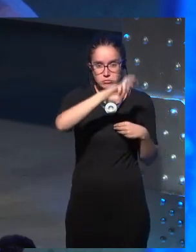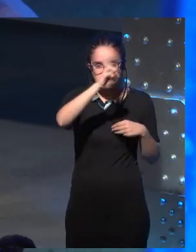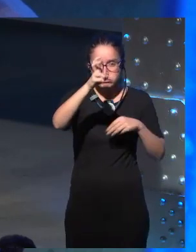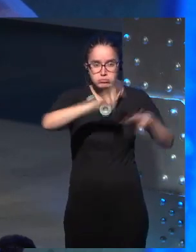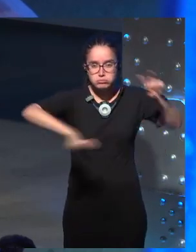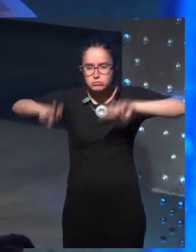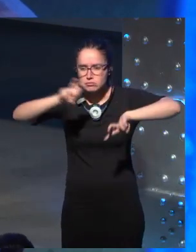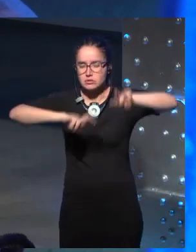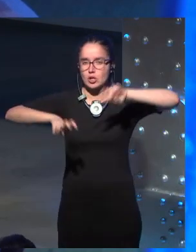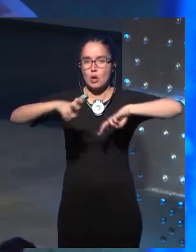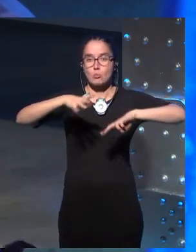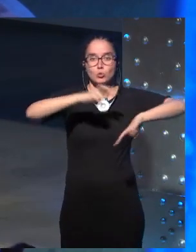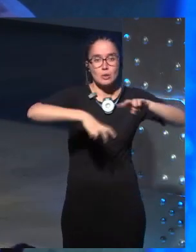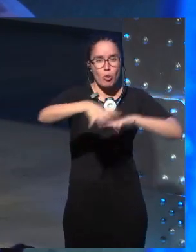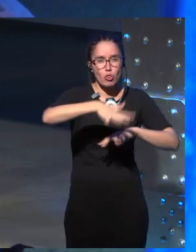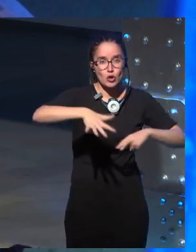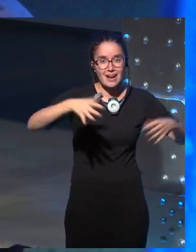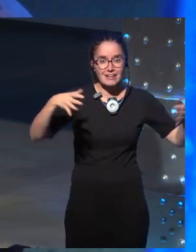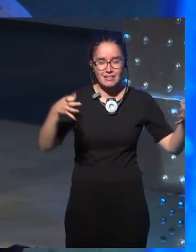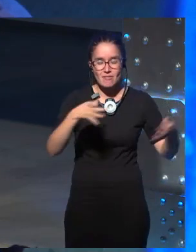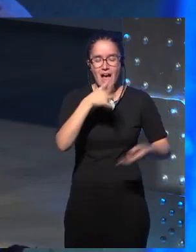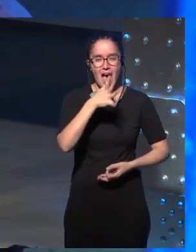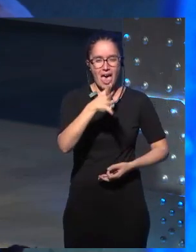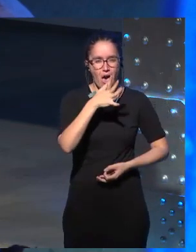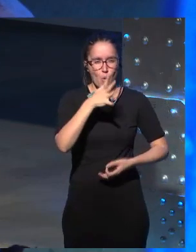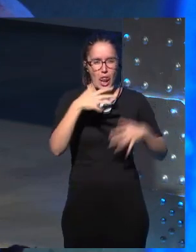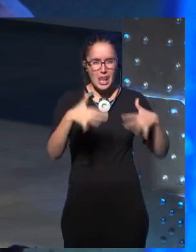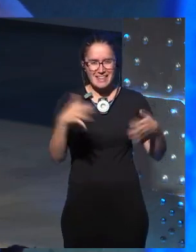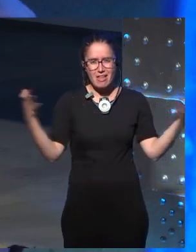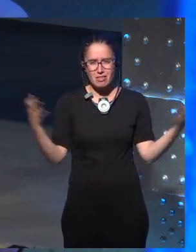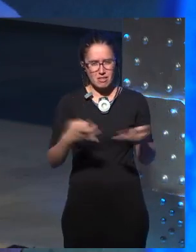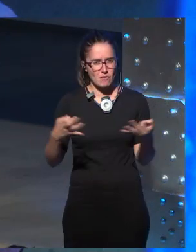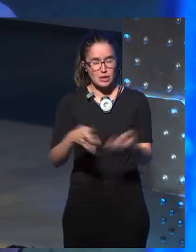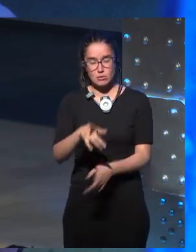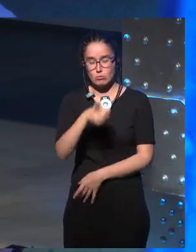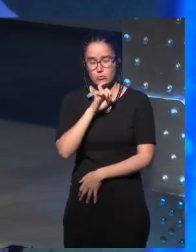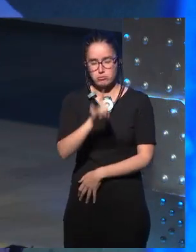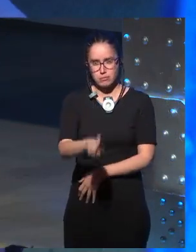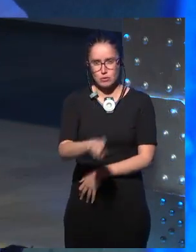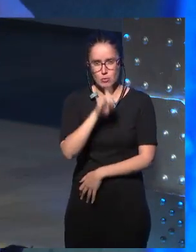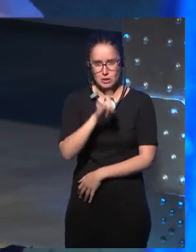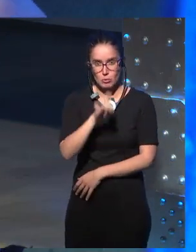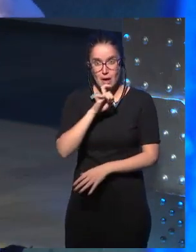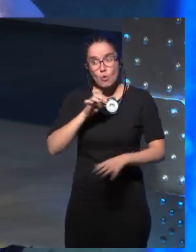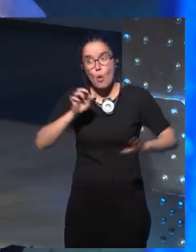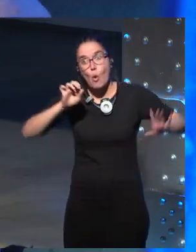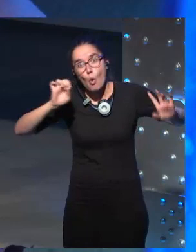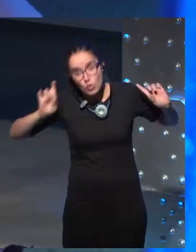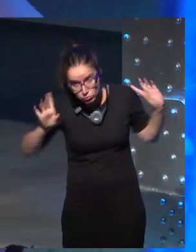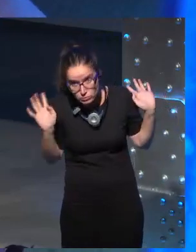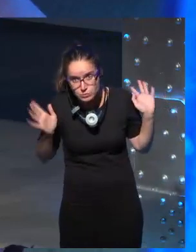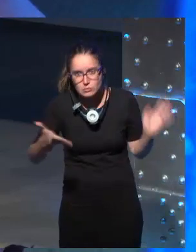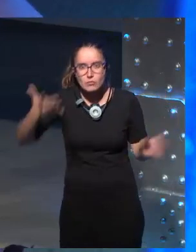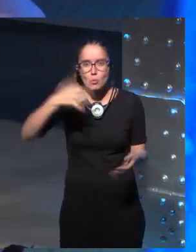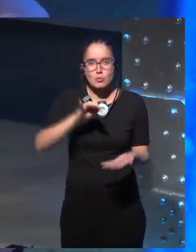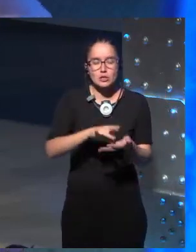may harbor liquid water. And that's much harder to find, or not. There may be liquid water